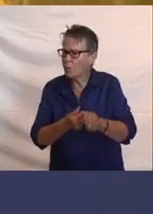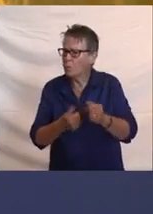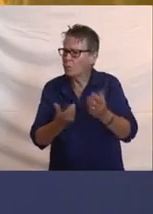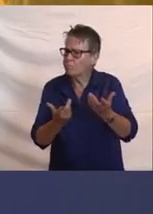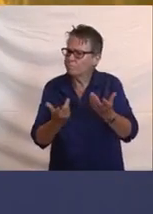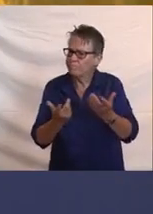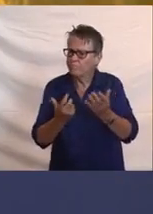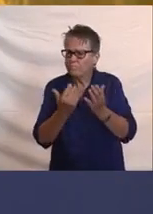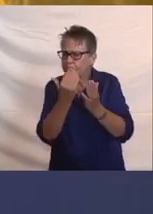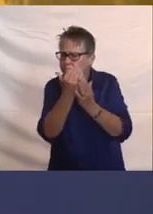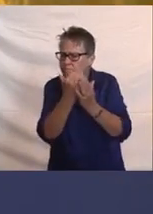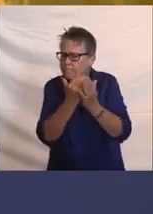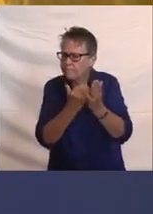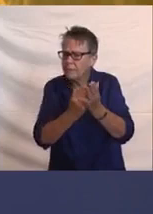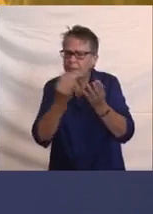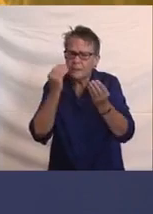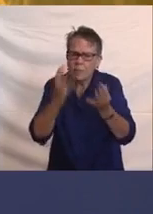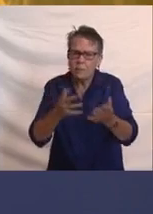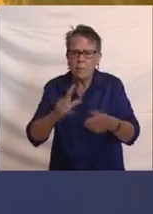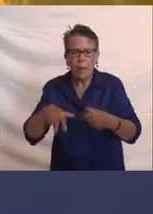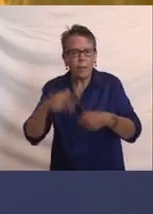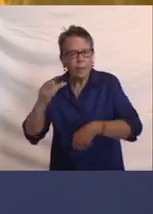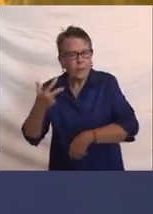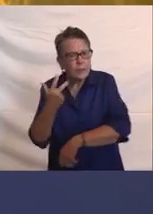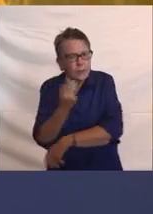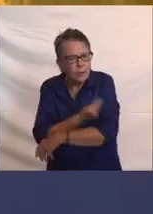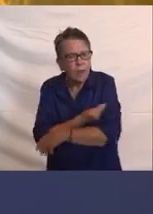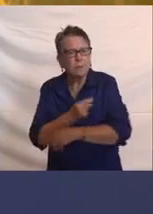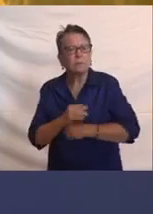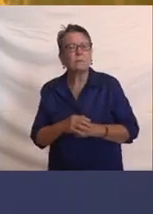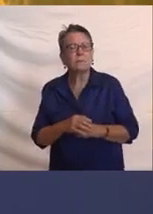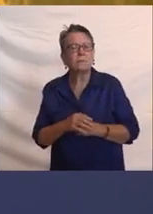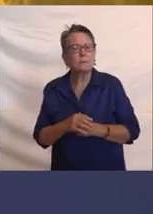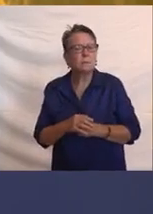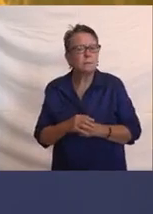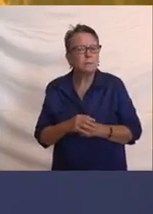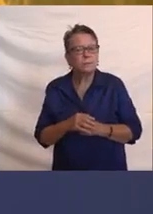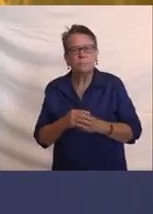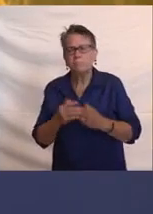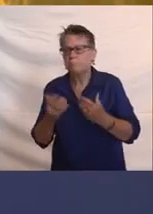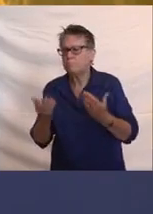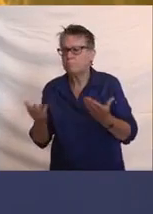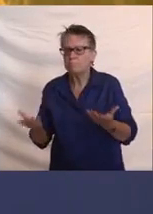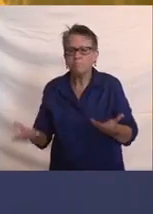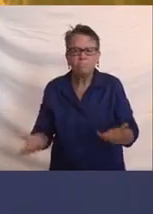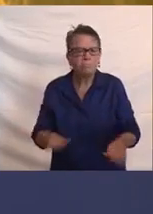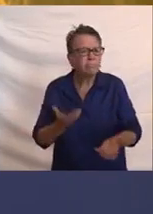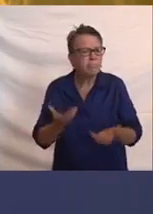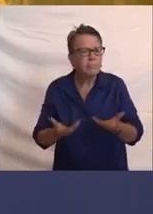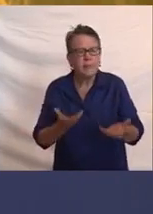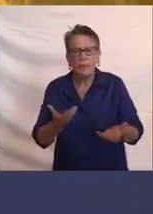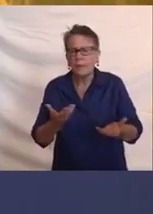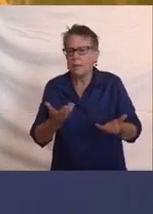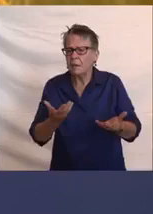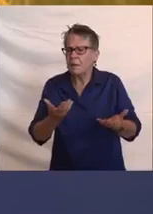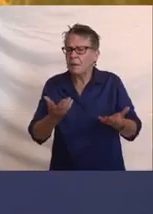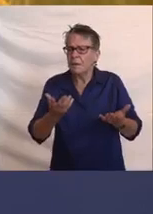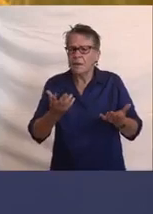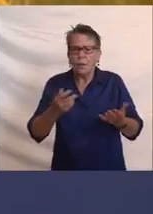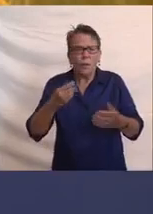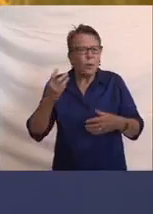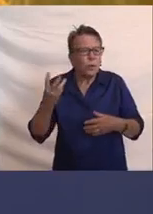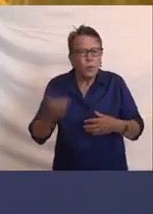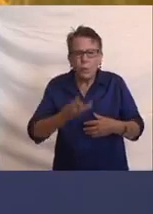possibly before we gather on Wednesday. I don't know what time they're meeting that day, but my gut tells me they're more later in the day usually, so we'll probably have